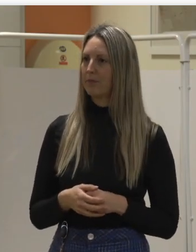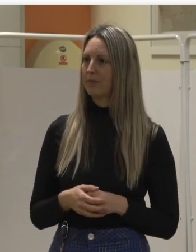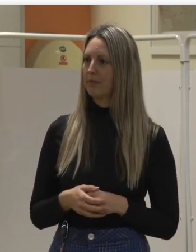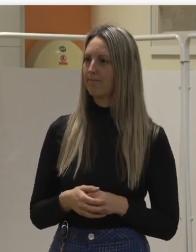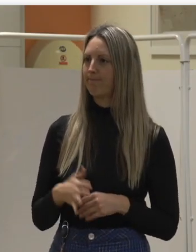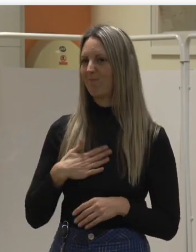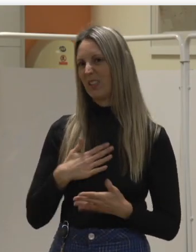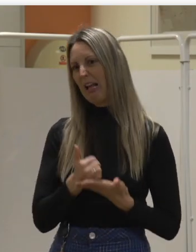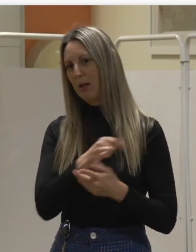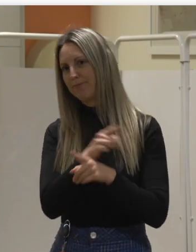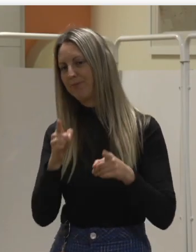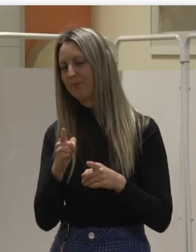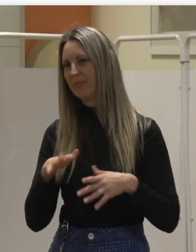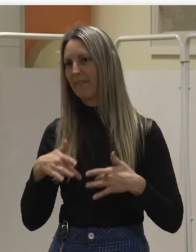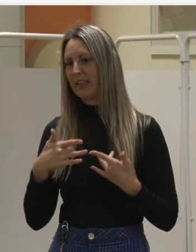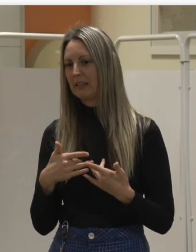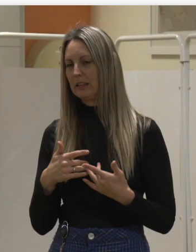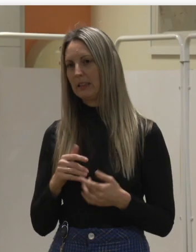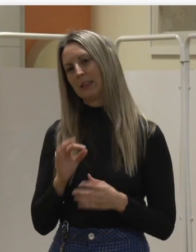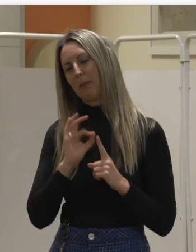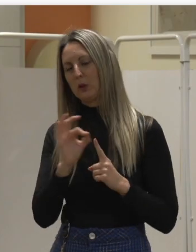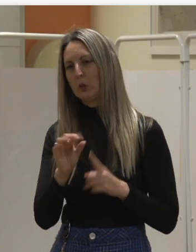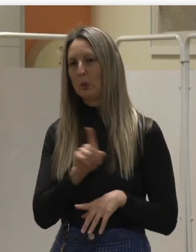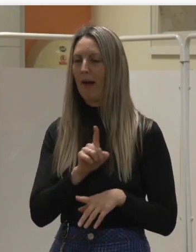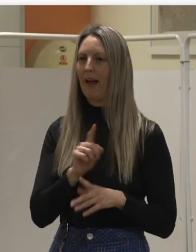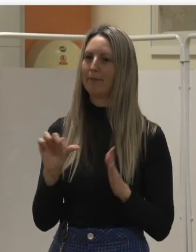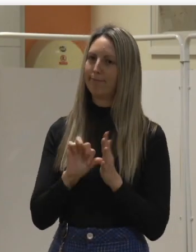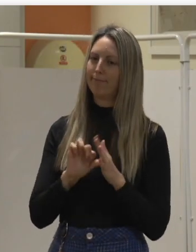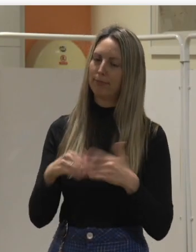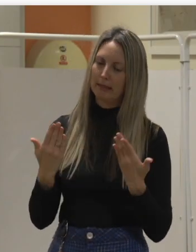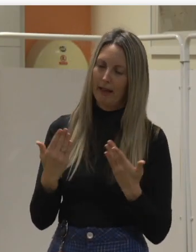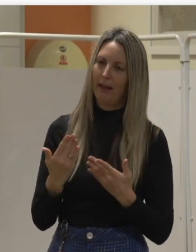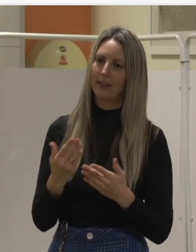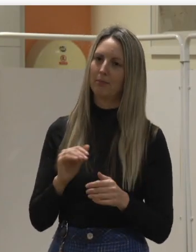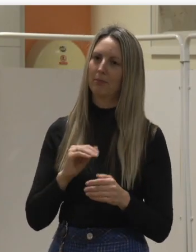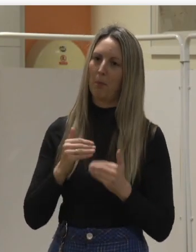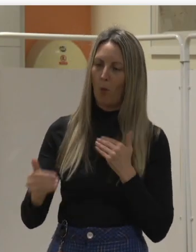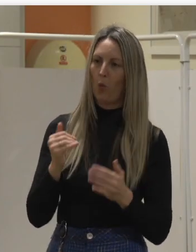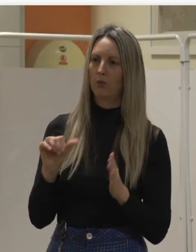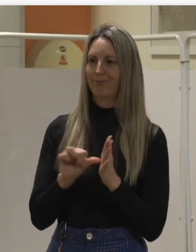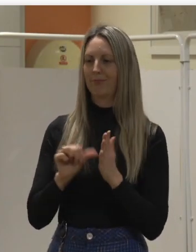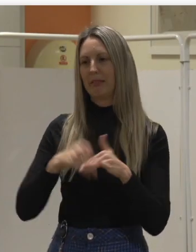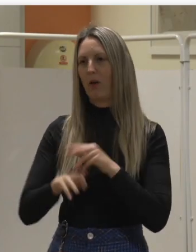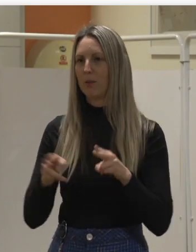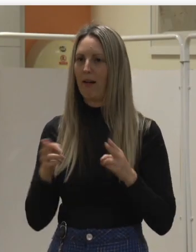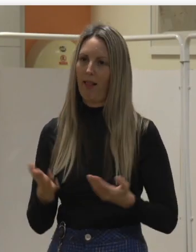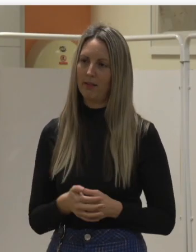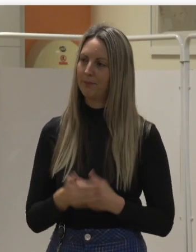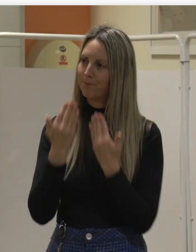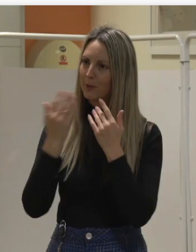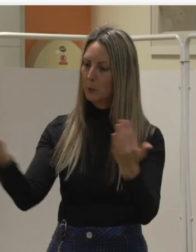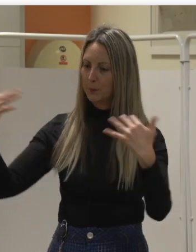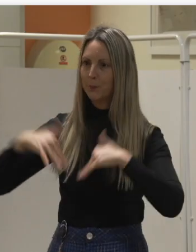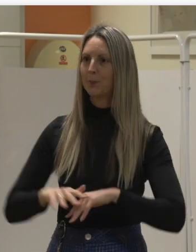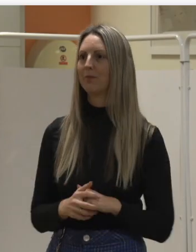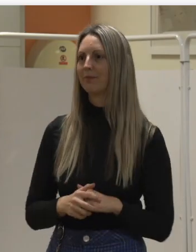try and help make a difficult day a little bit special where we can. So thank you for your time, enjoy your evening, and I hope to see you